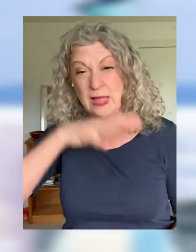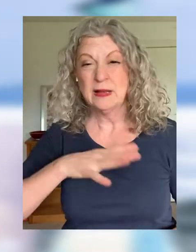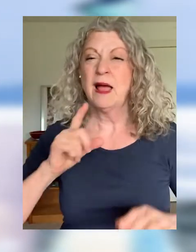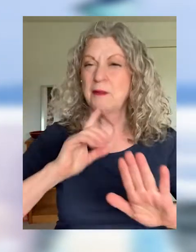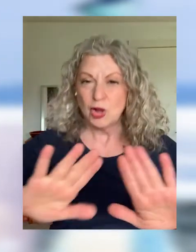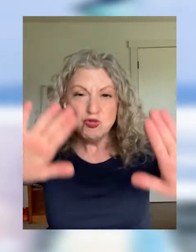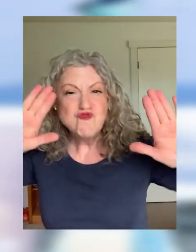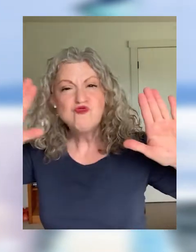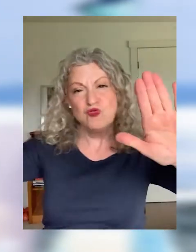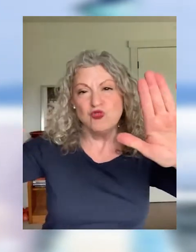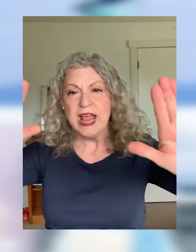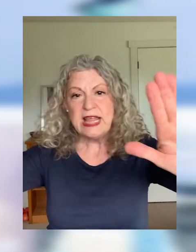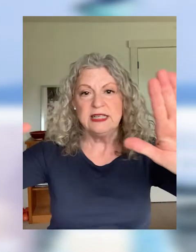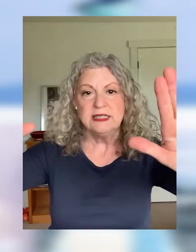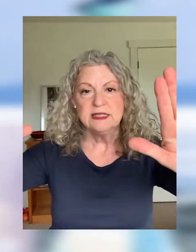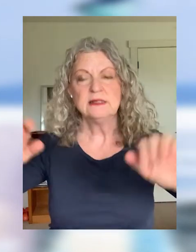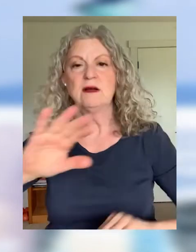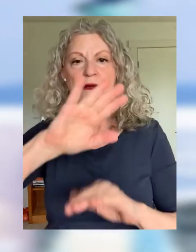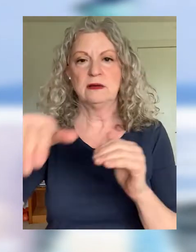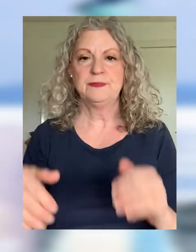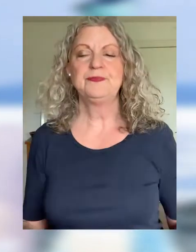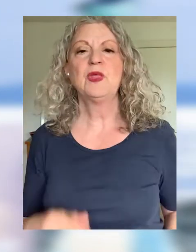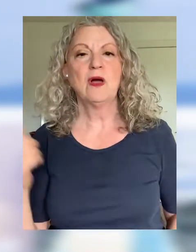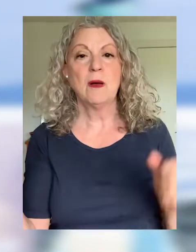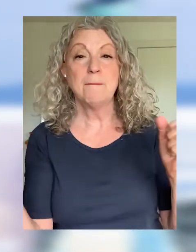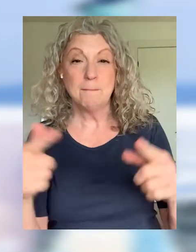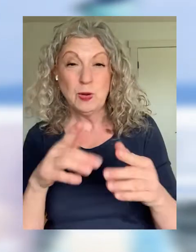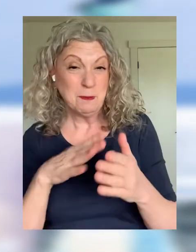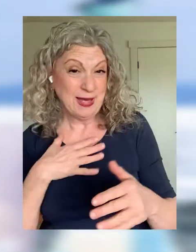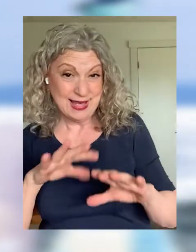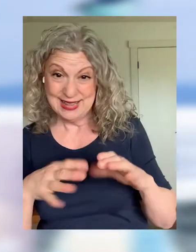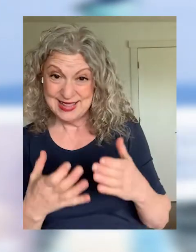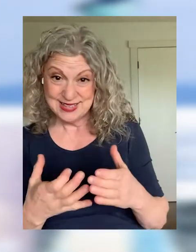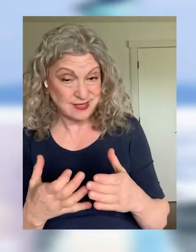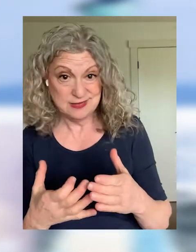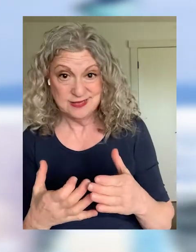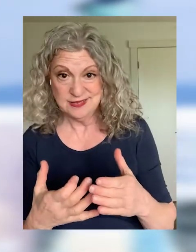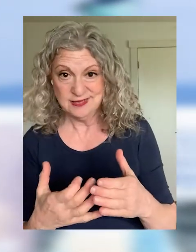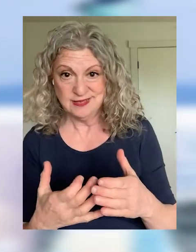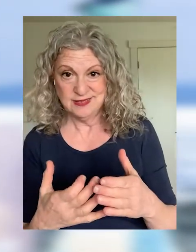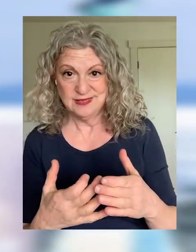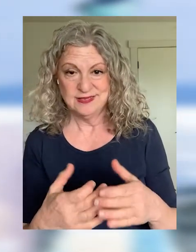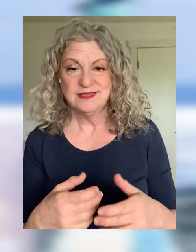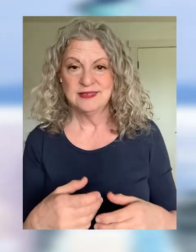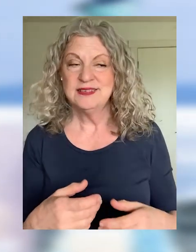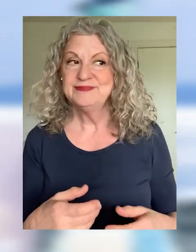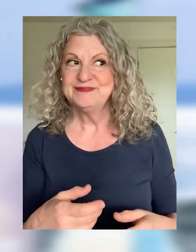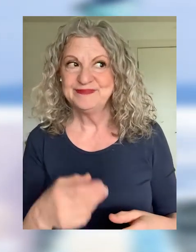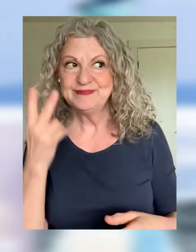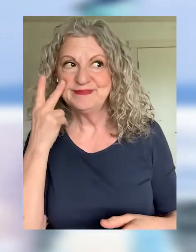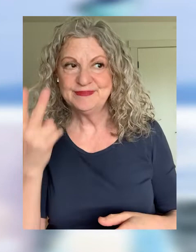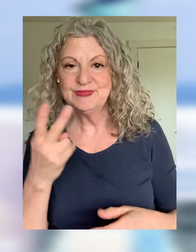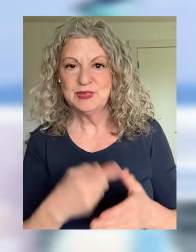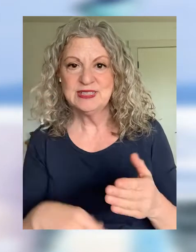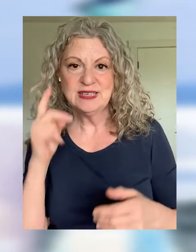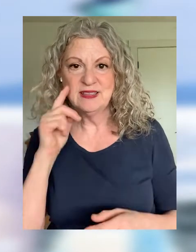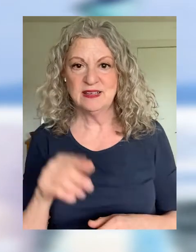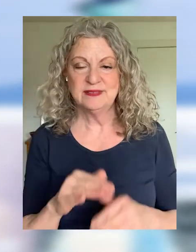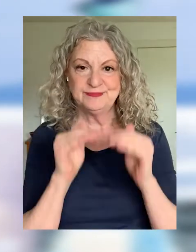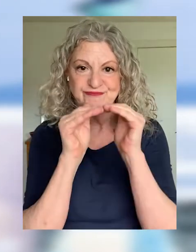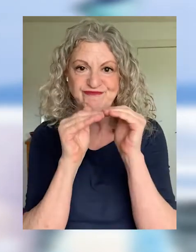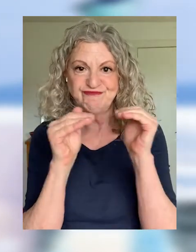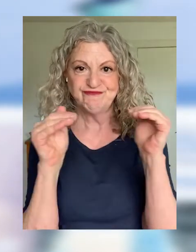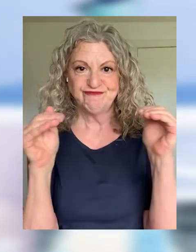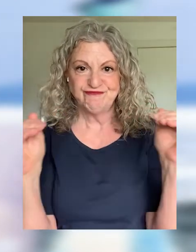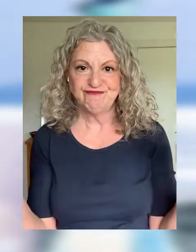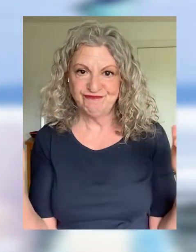caps, great! The overwhelming majority of my class, however, has confirmed what I can see in their flat,